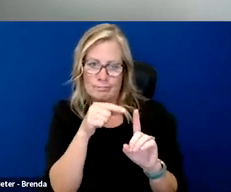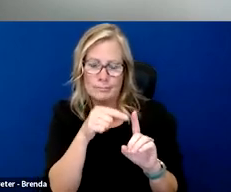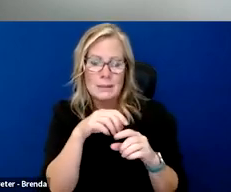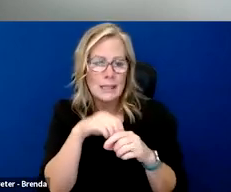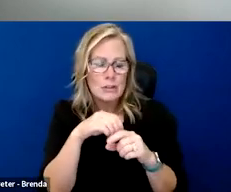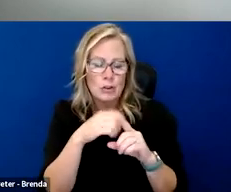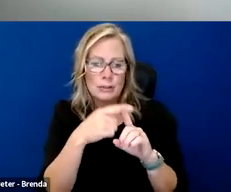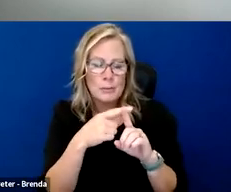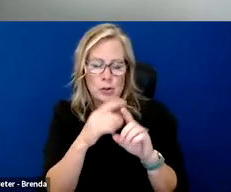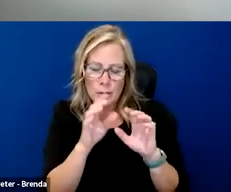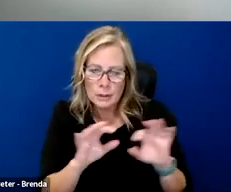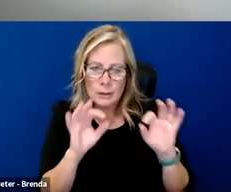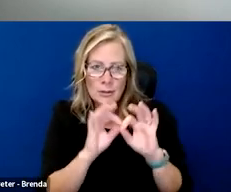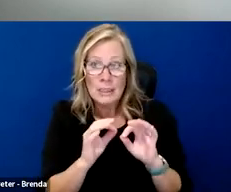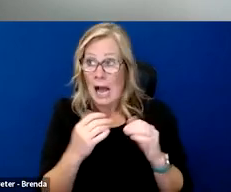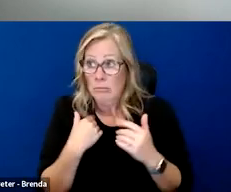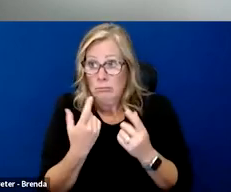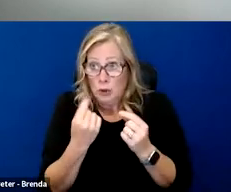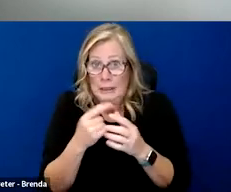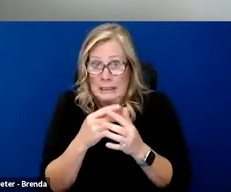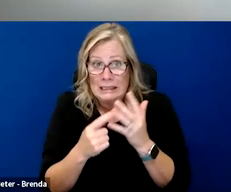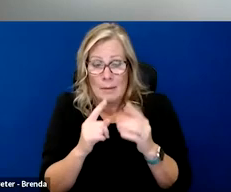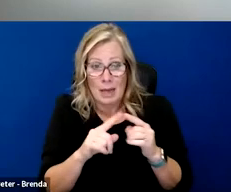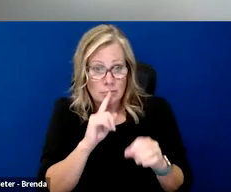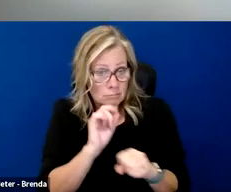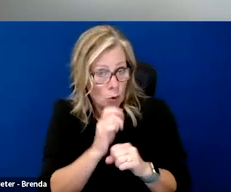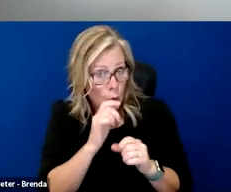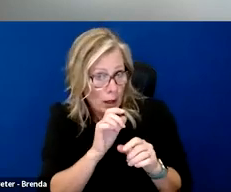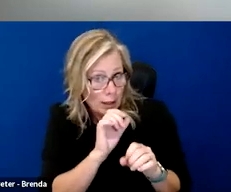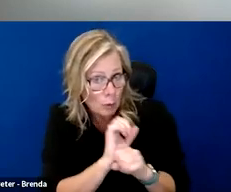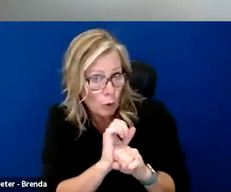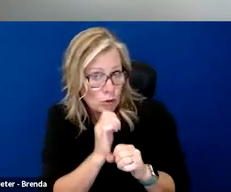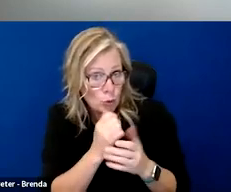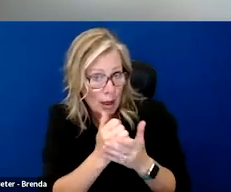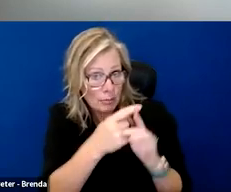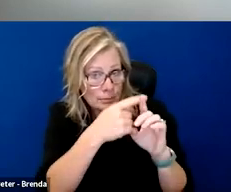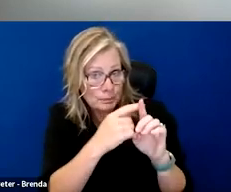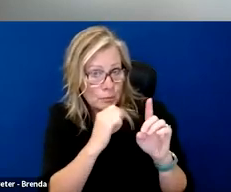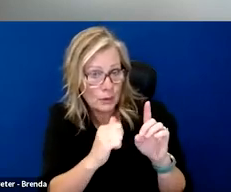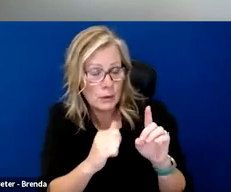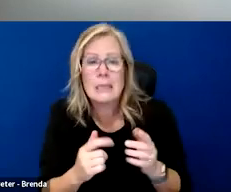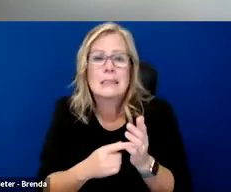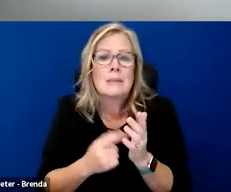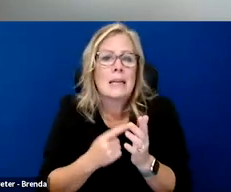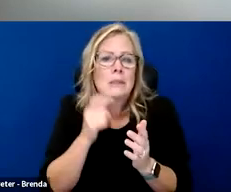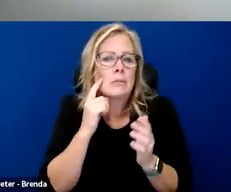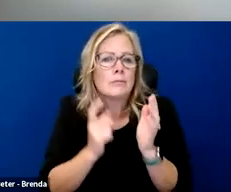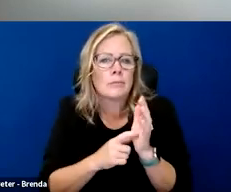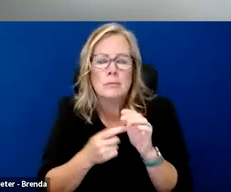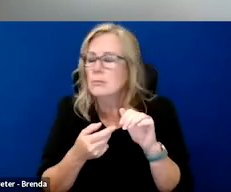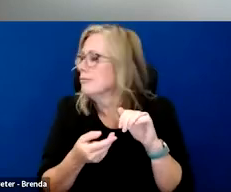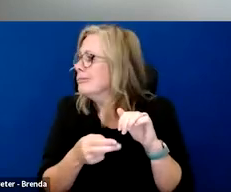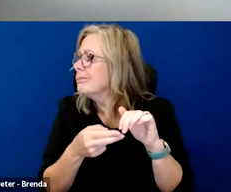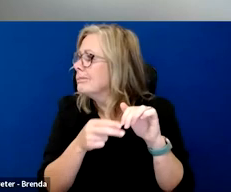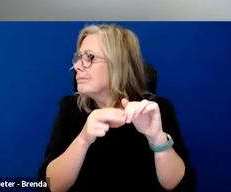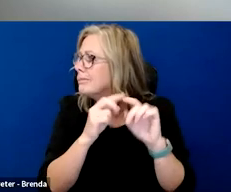effective? We all know the adage about how gradually increasing temperatures can be hard to detect. So it's, I think, important